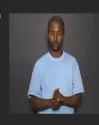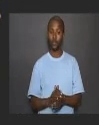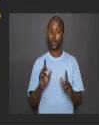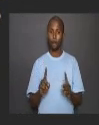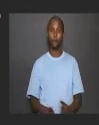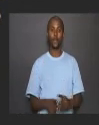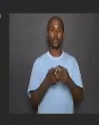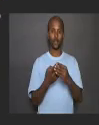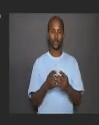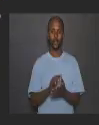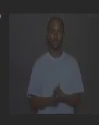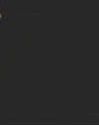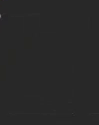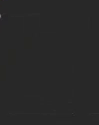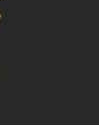Begin.